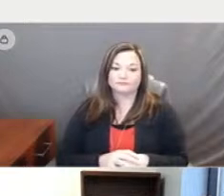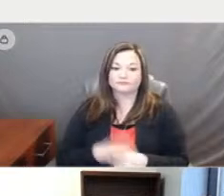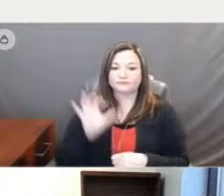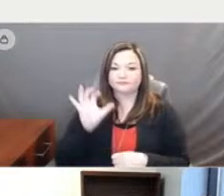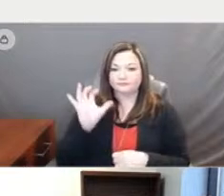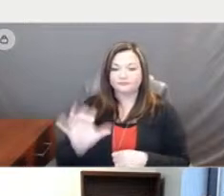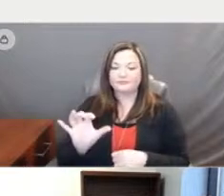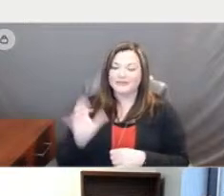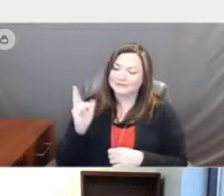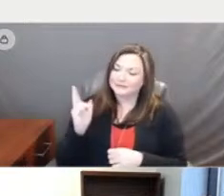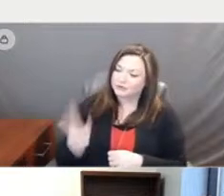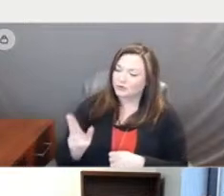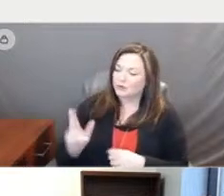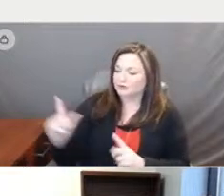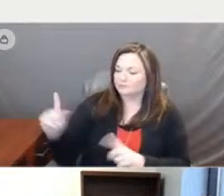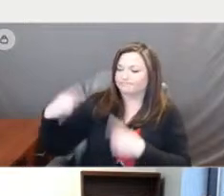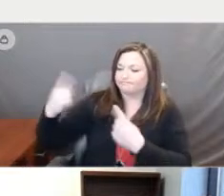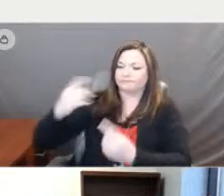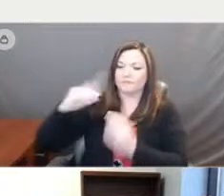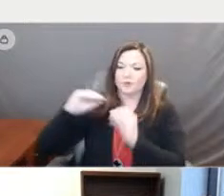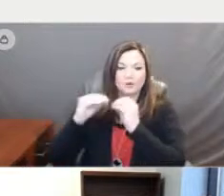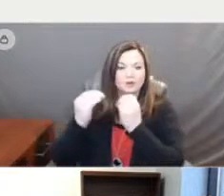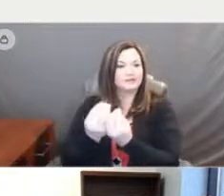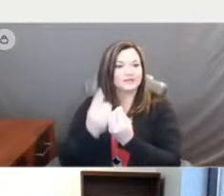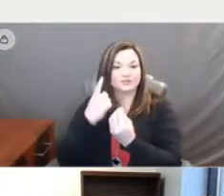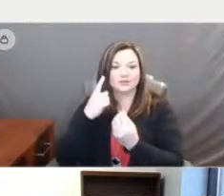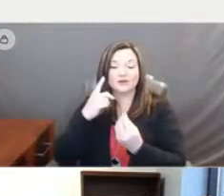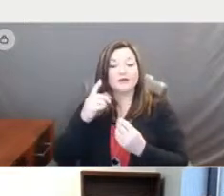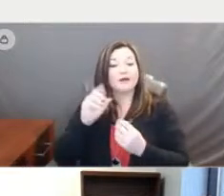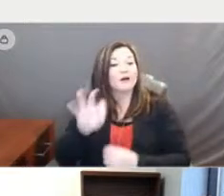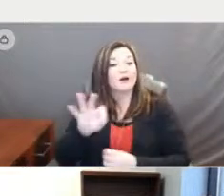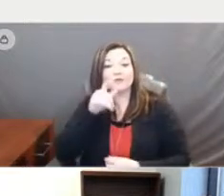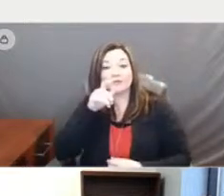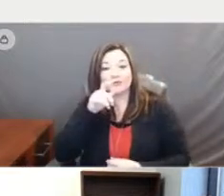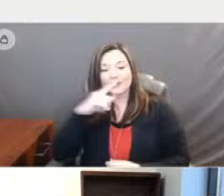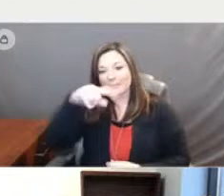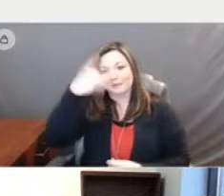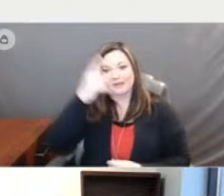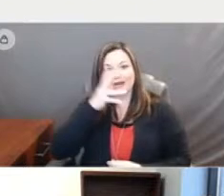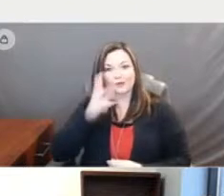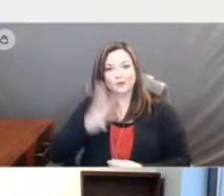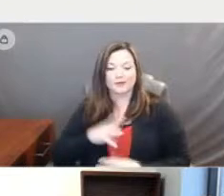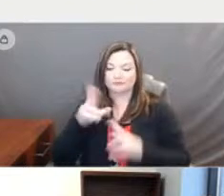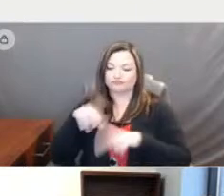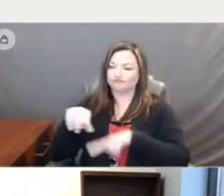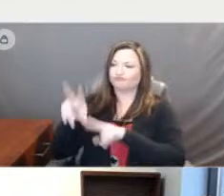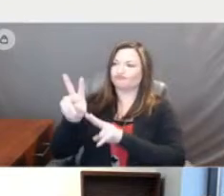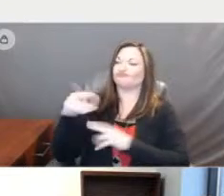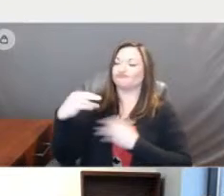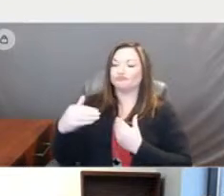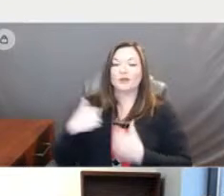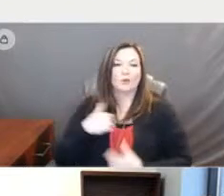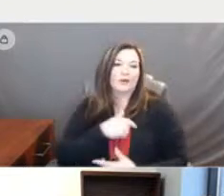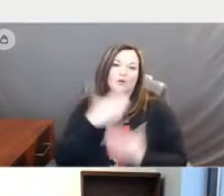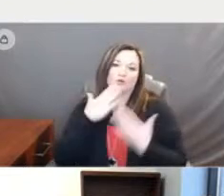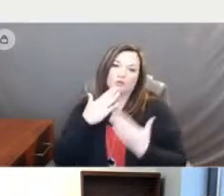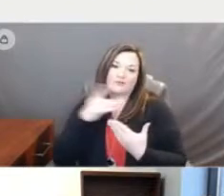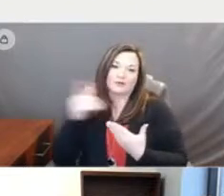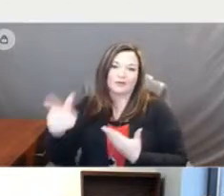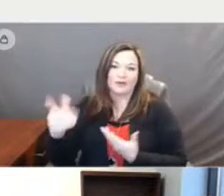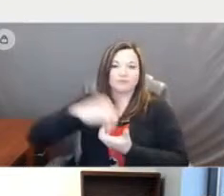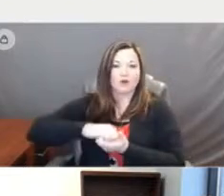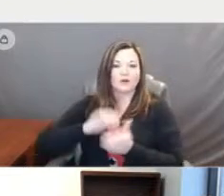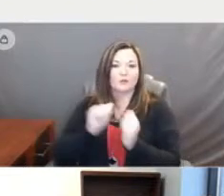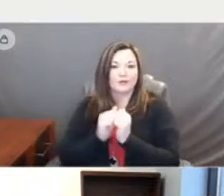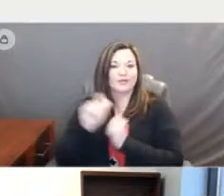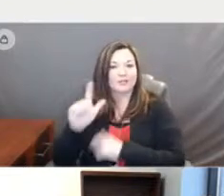historic organization of esteemed Black women. And we are grateful that they are partnering with the city of Little Rock to educate and